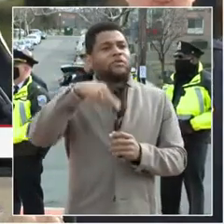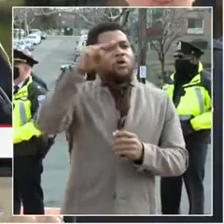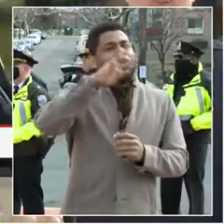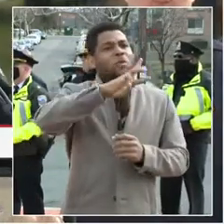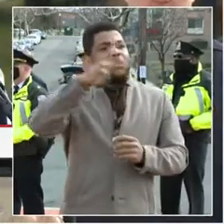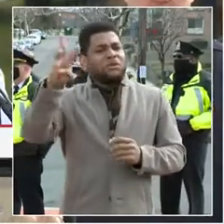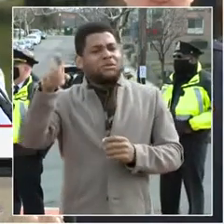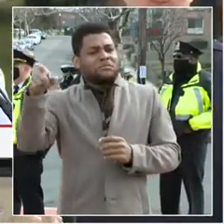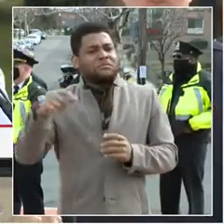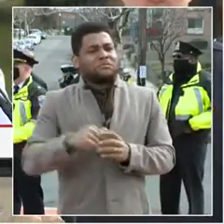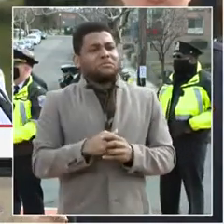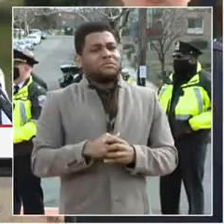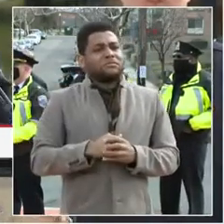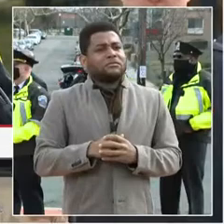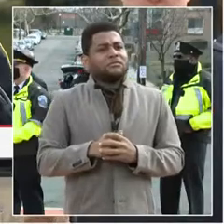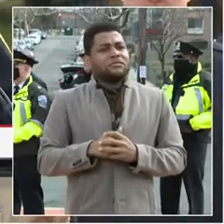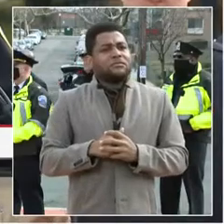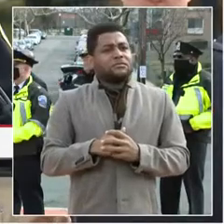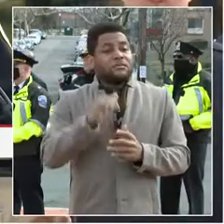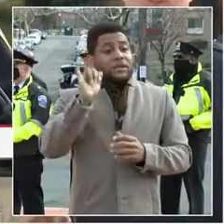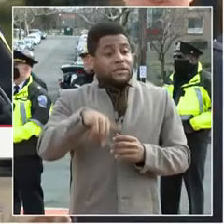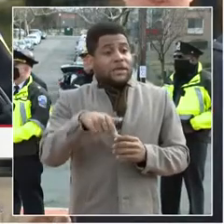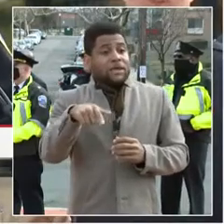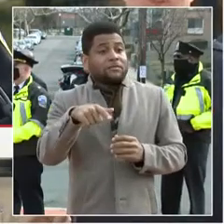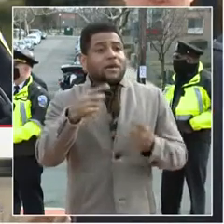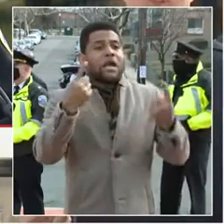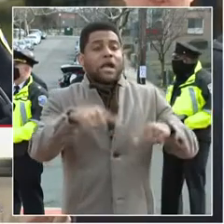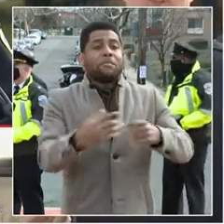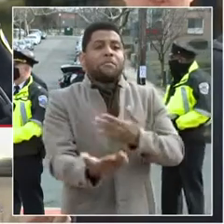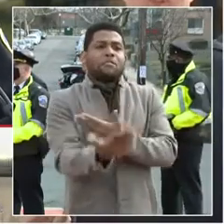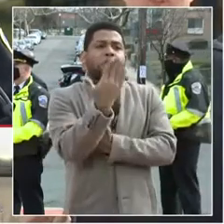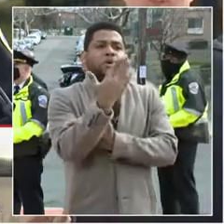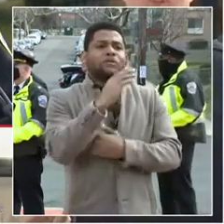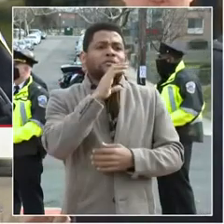that morning, 20-year-old Deja Cleary